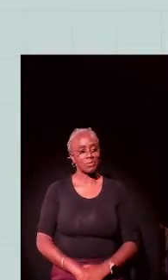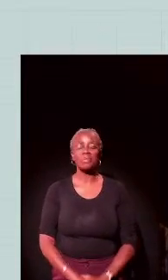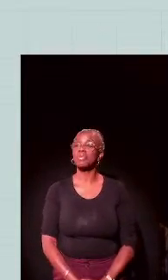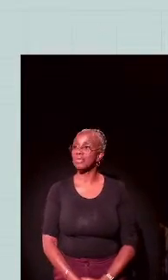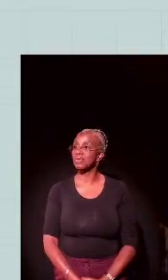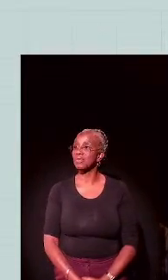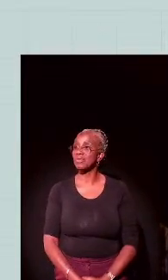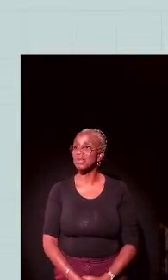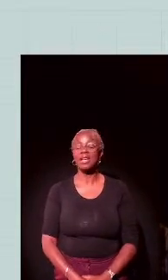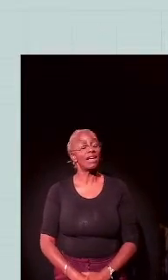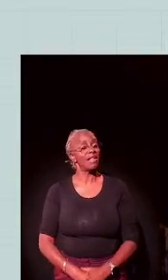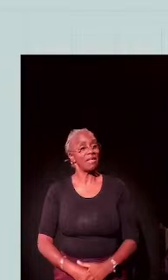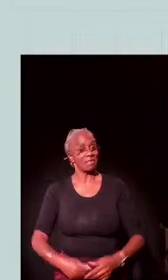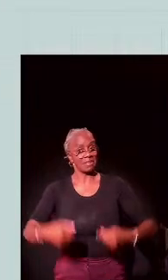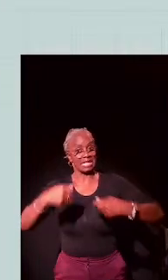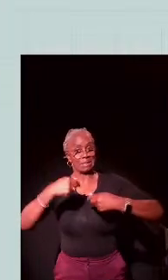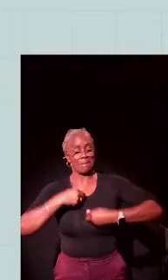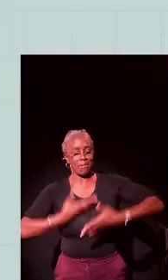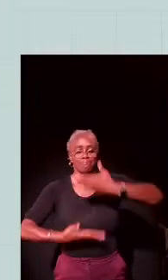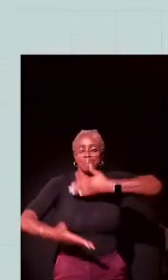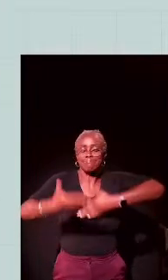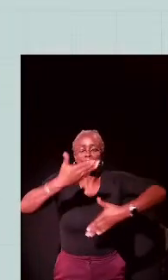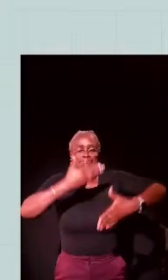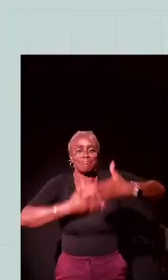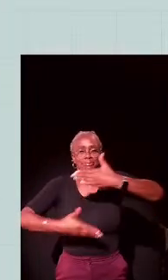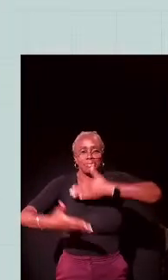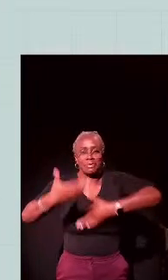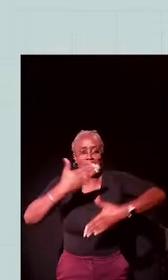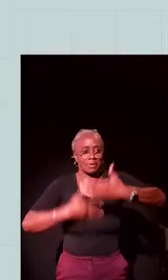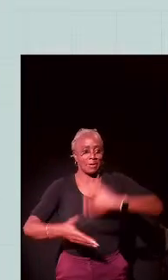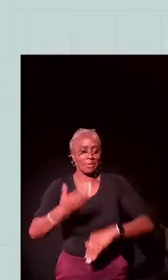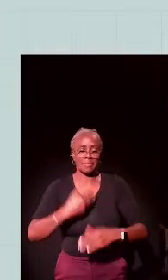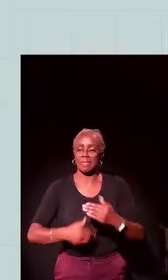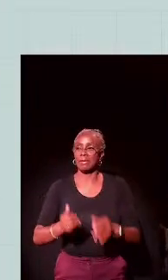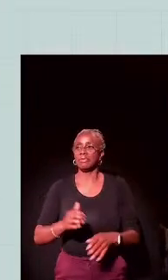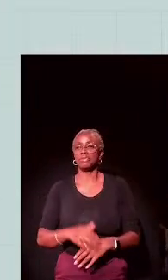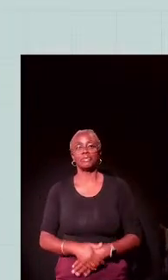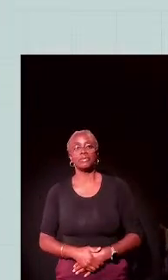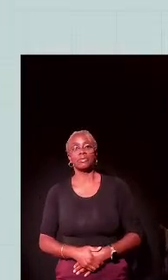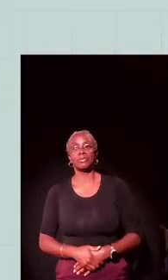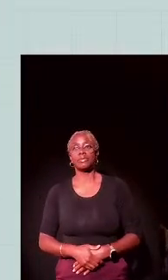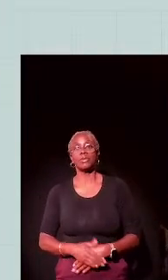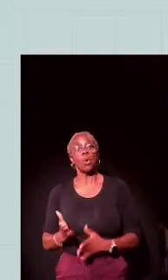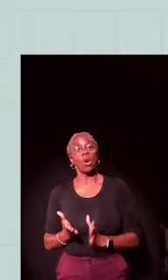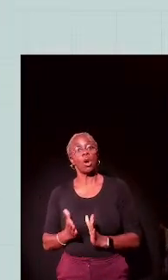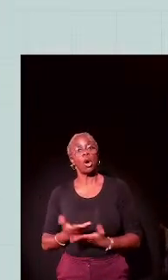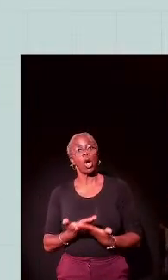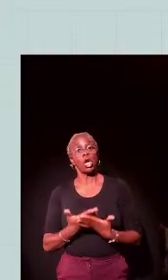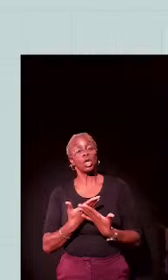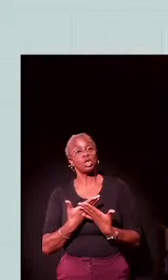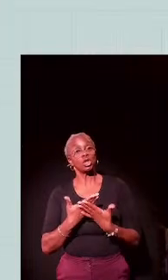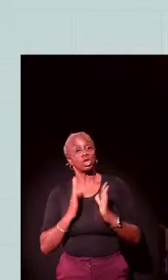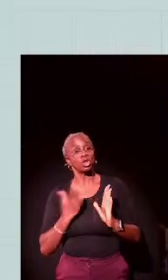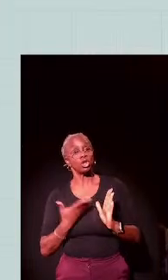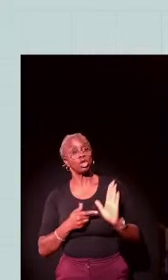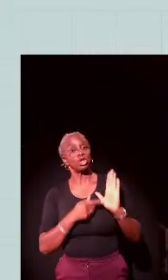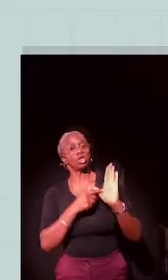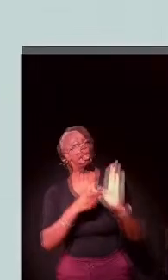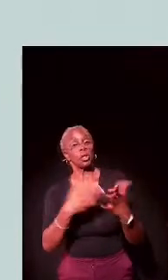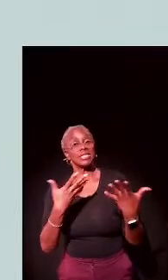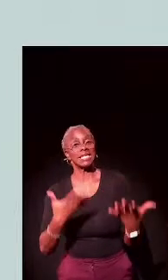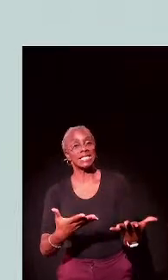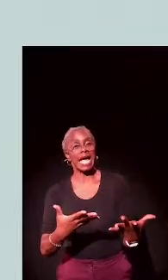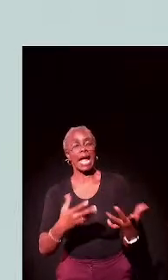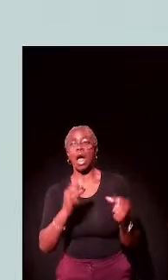the formalities. I'm Hunaid, like I mentioned earlier, and what I'm going to be sharing today is a musical